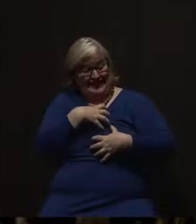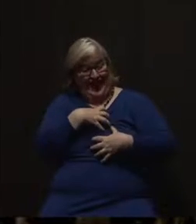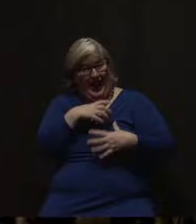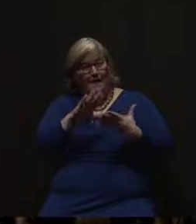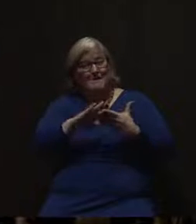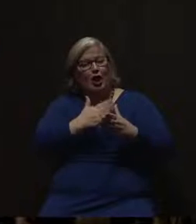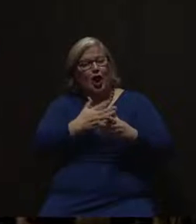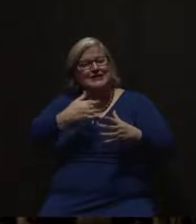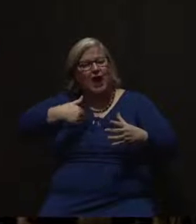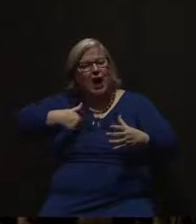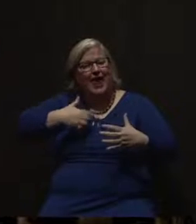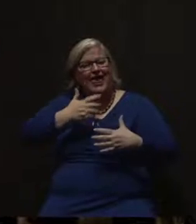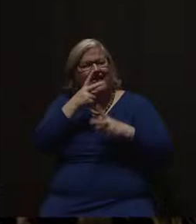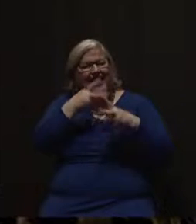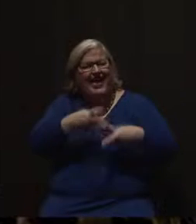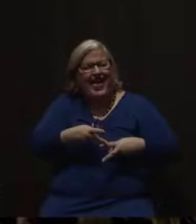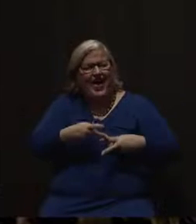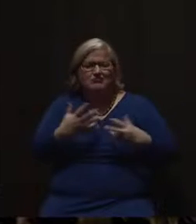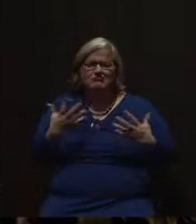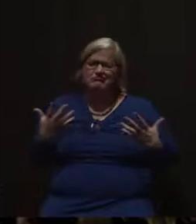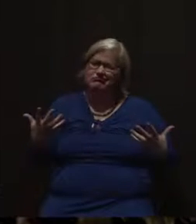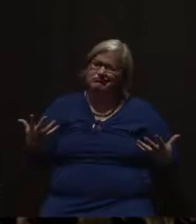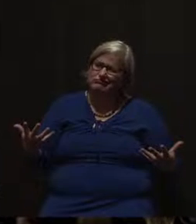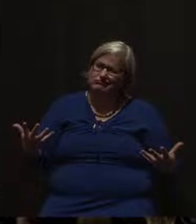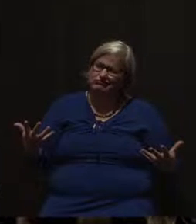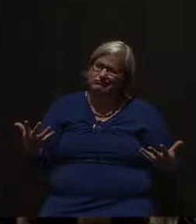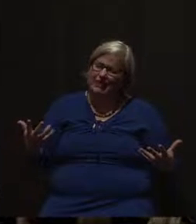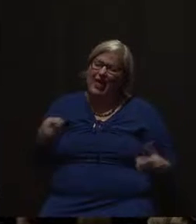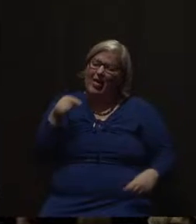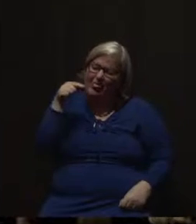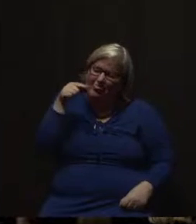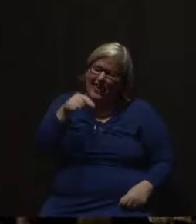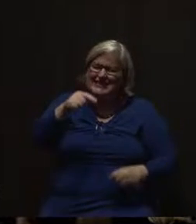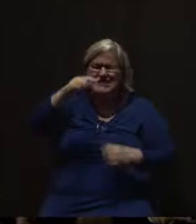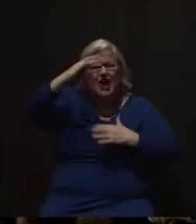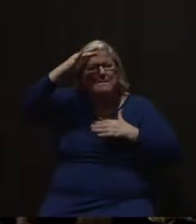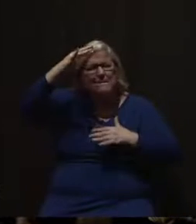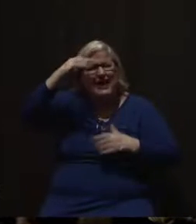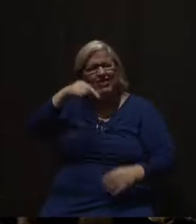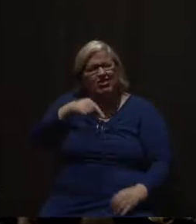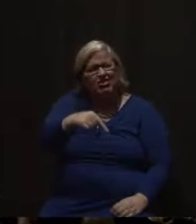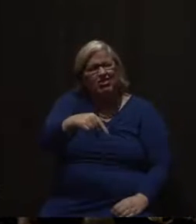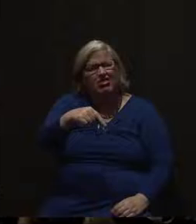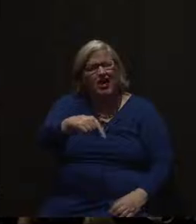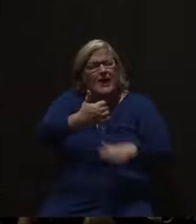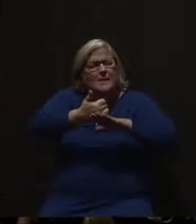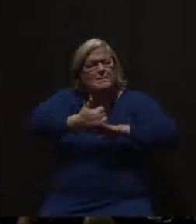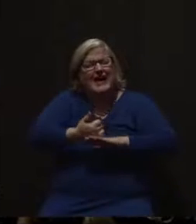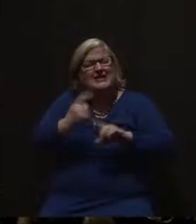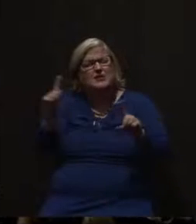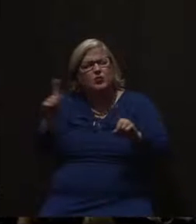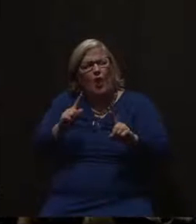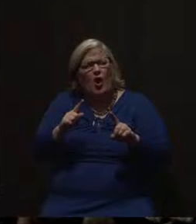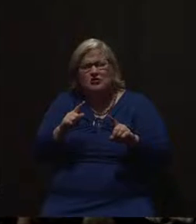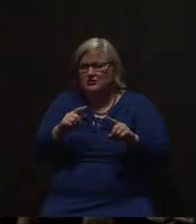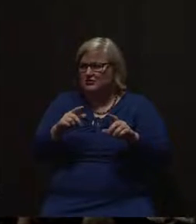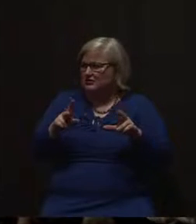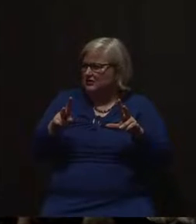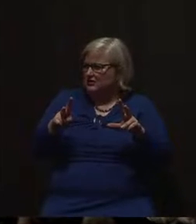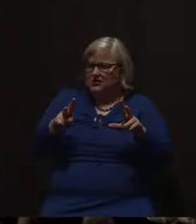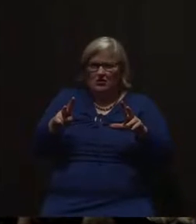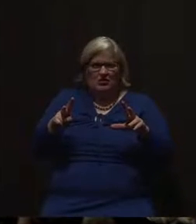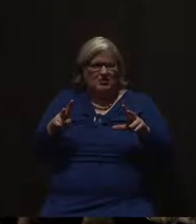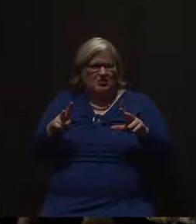to behave socially. I genuinely believe that that's a fallacy. So that's based on dog eat dog, veneer